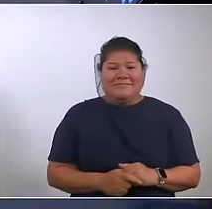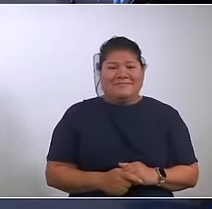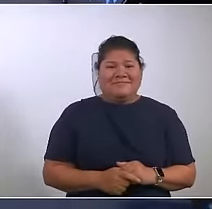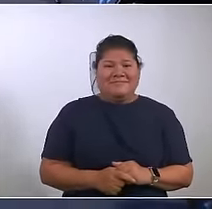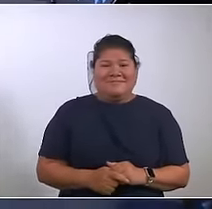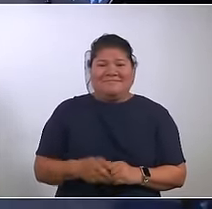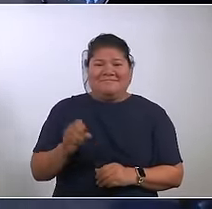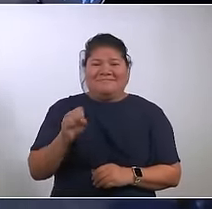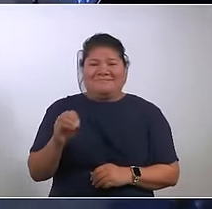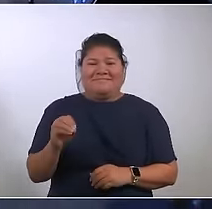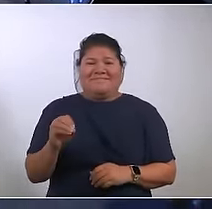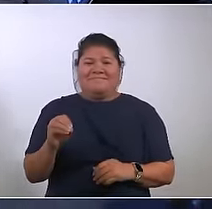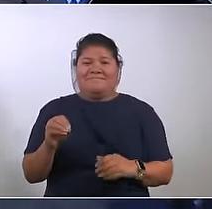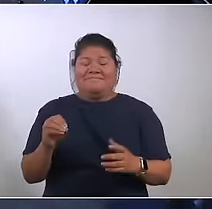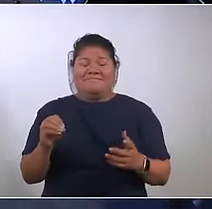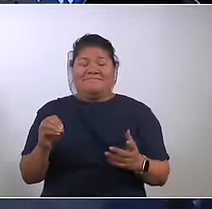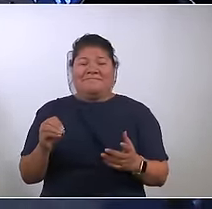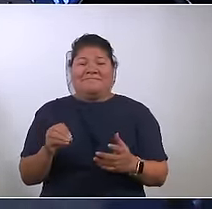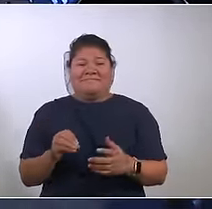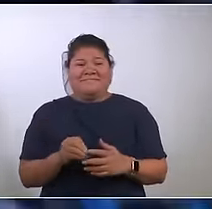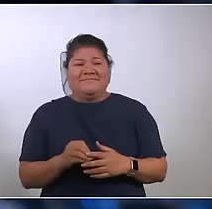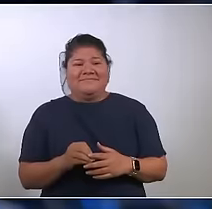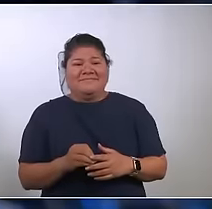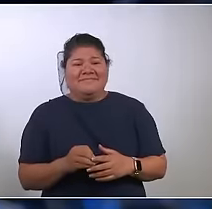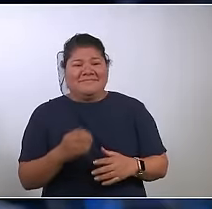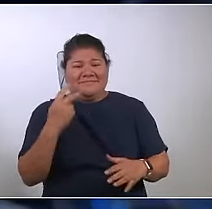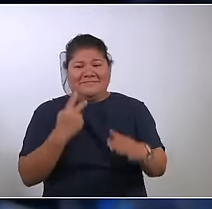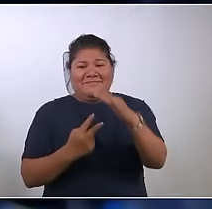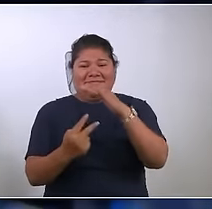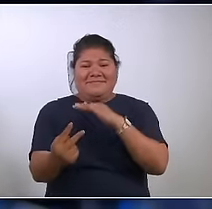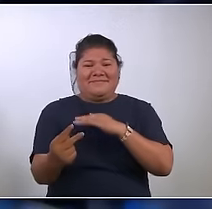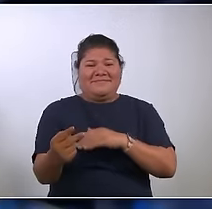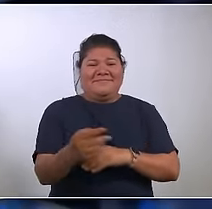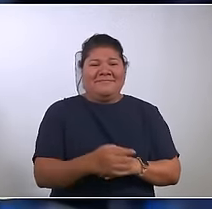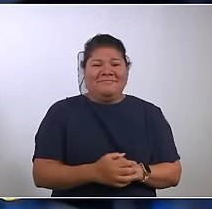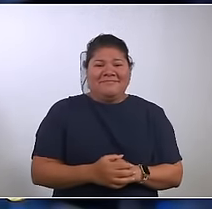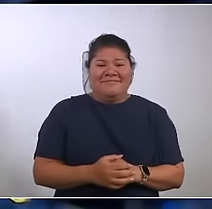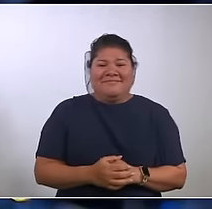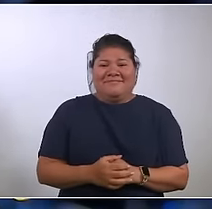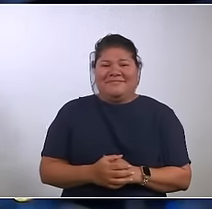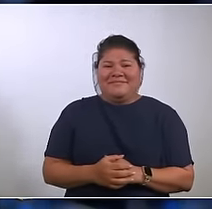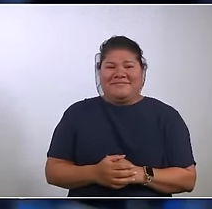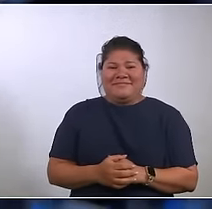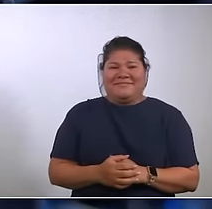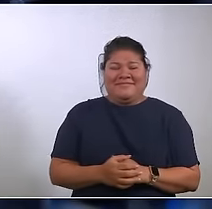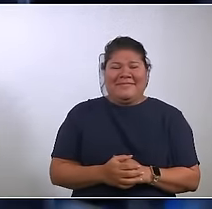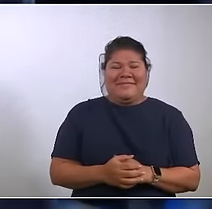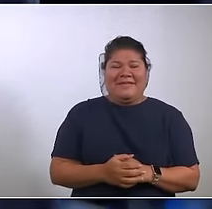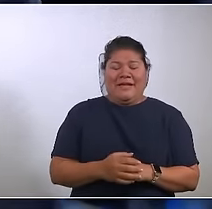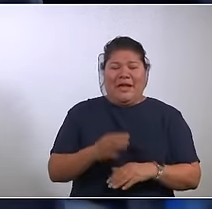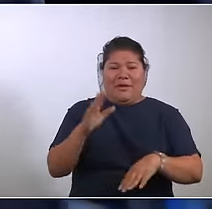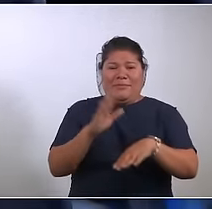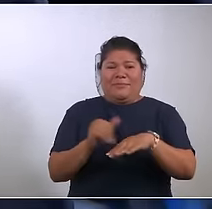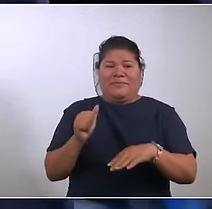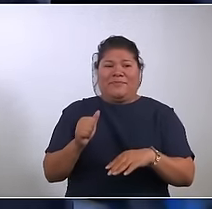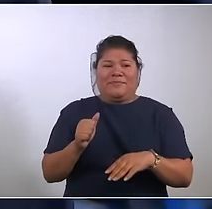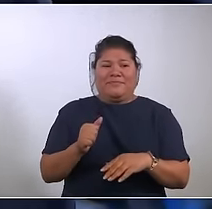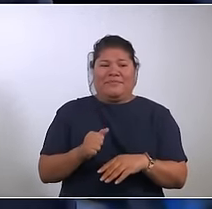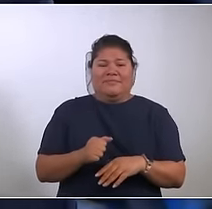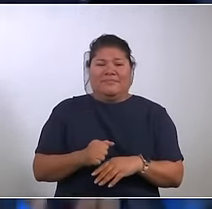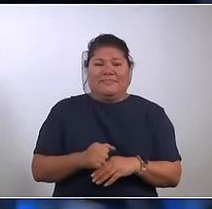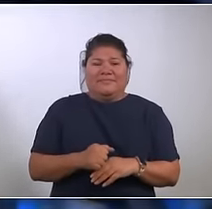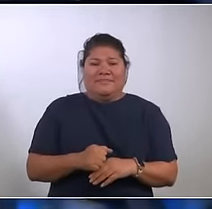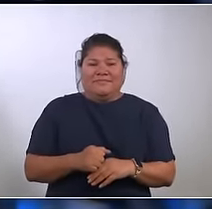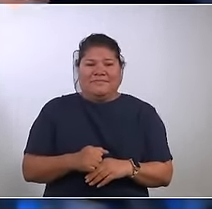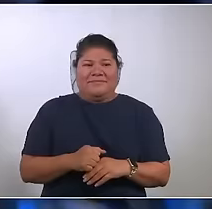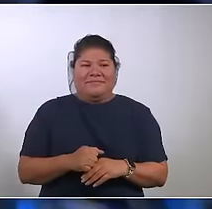So, así que I prophesied. Profeticé. As I was commanded. Así como se me fue